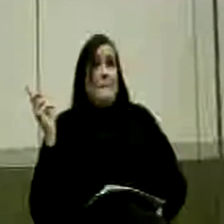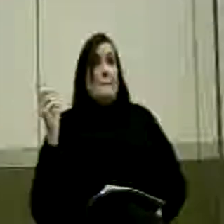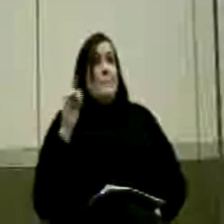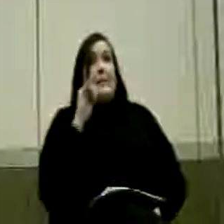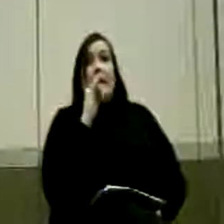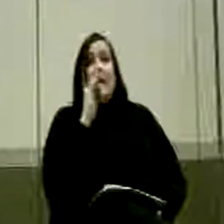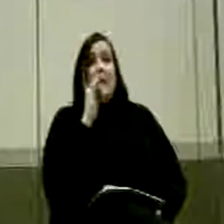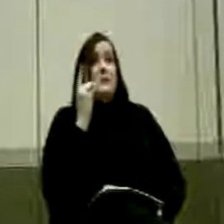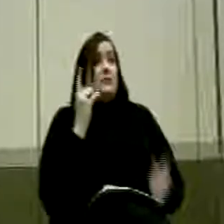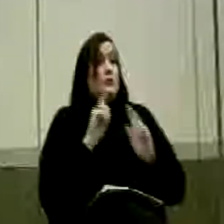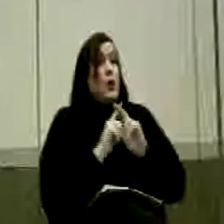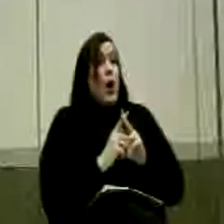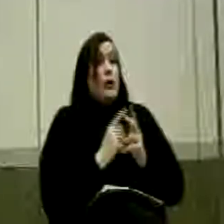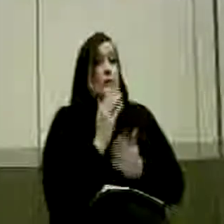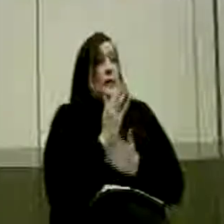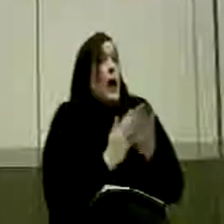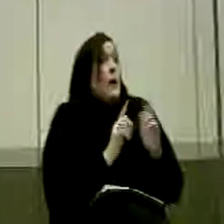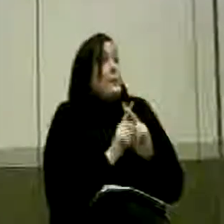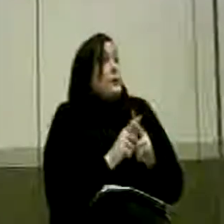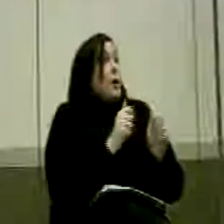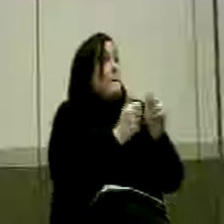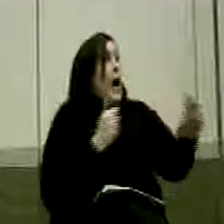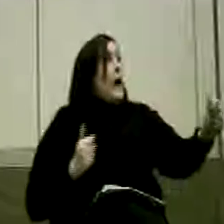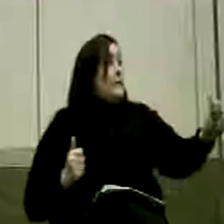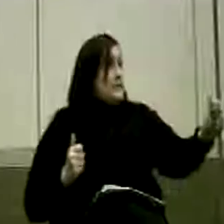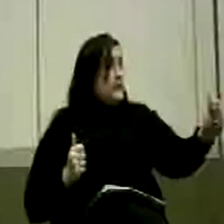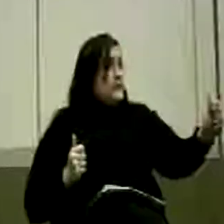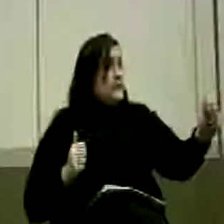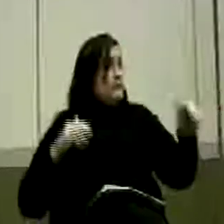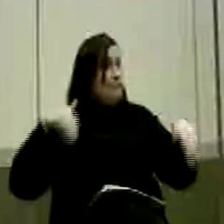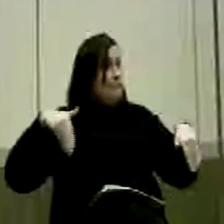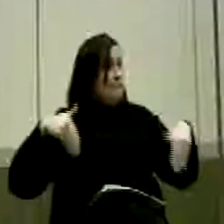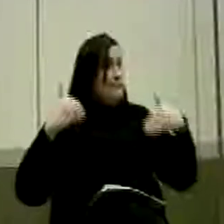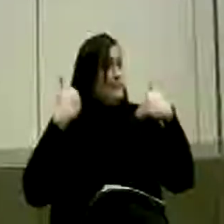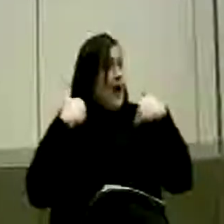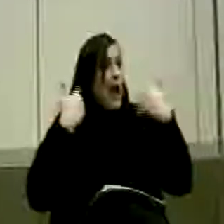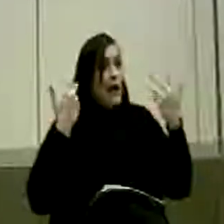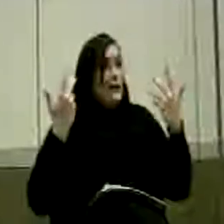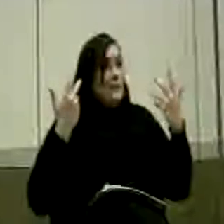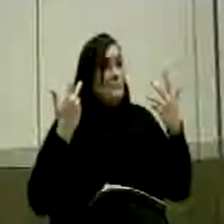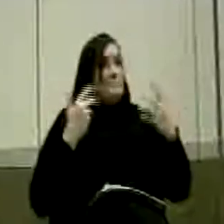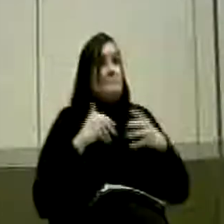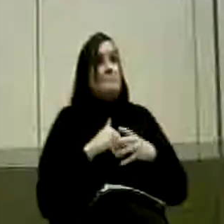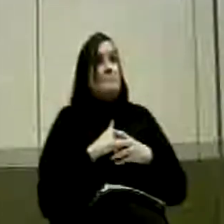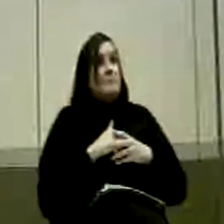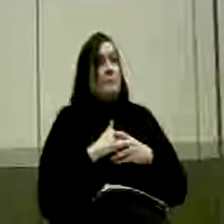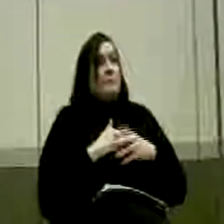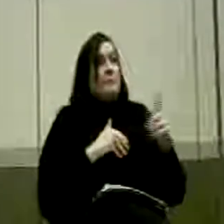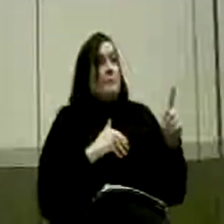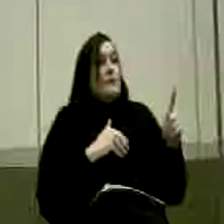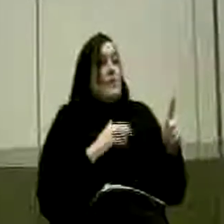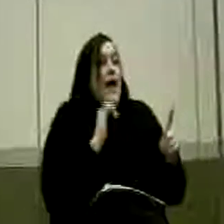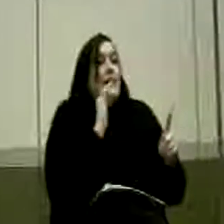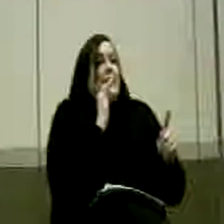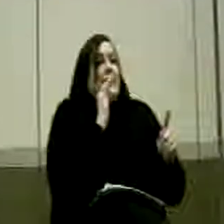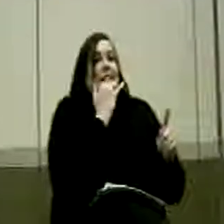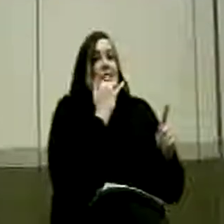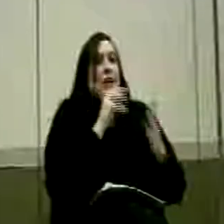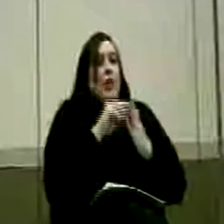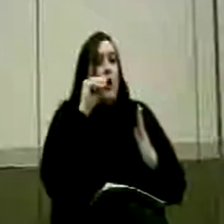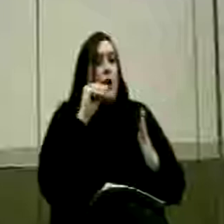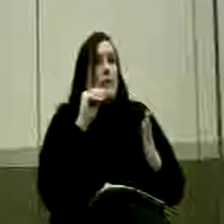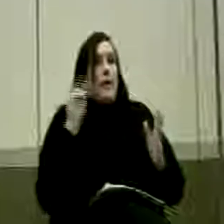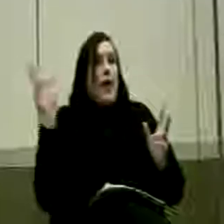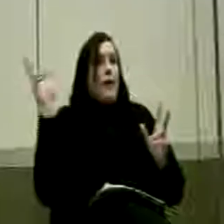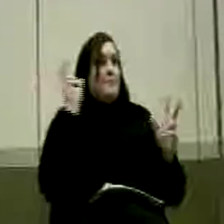kids they're starting out. Some of them are starting out behind. You know, they haven't had that incidental learning and